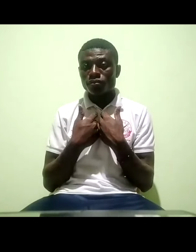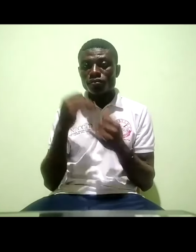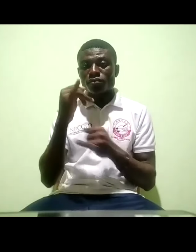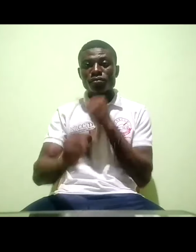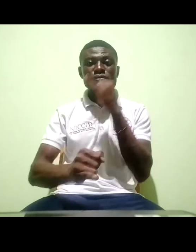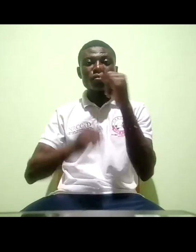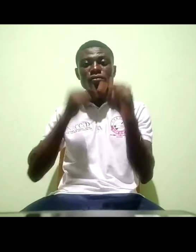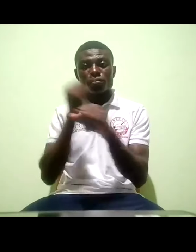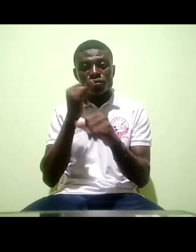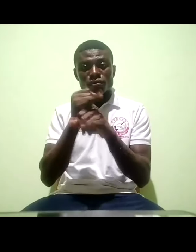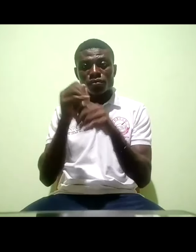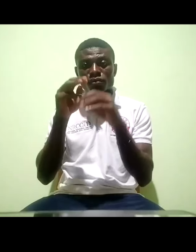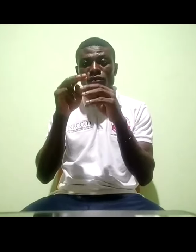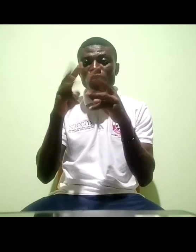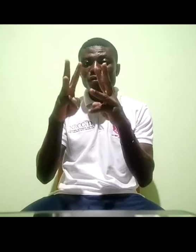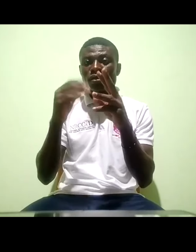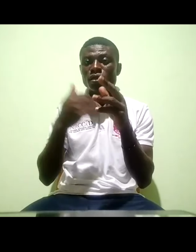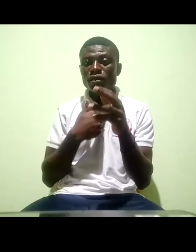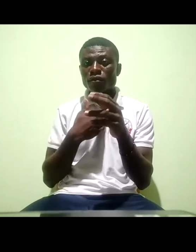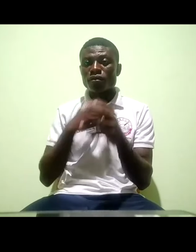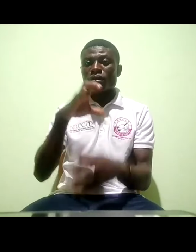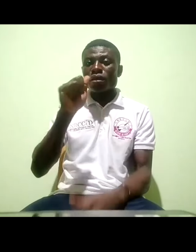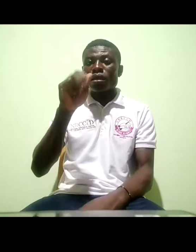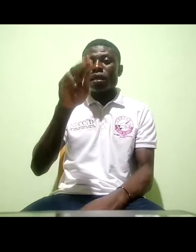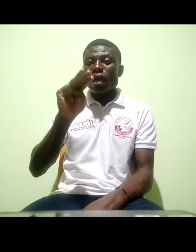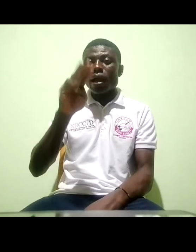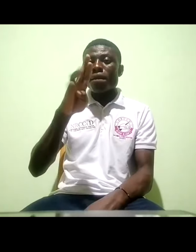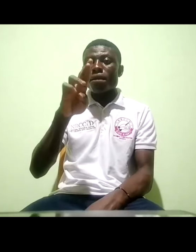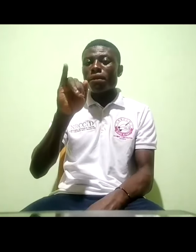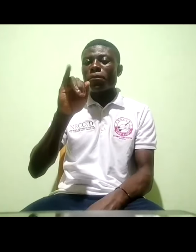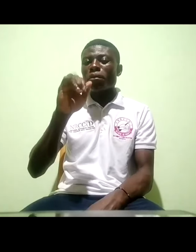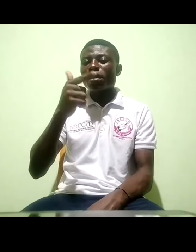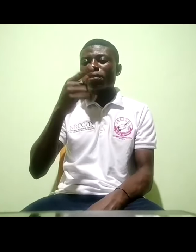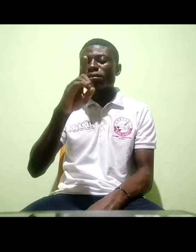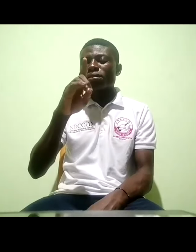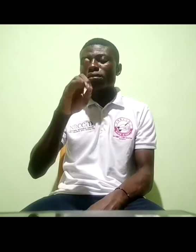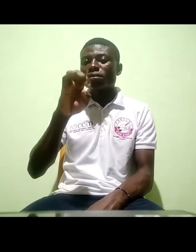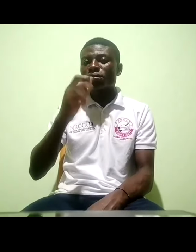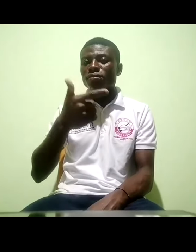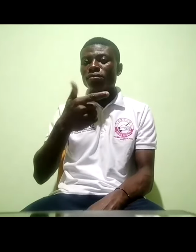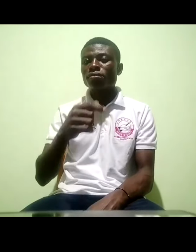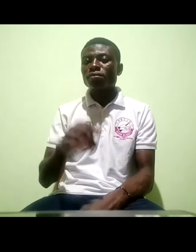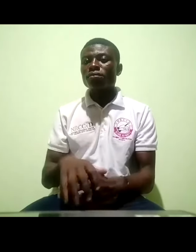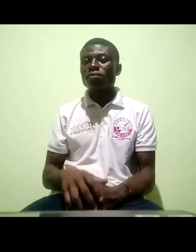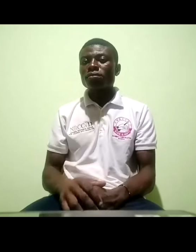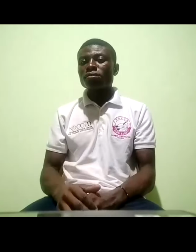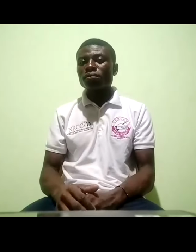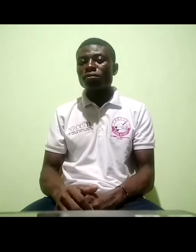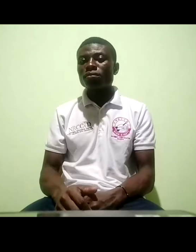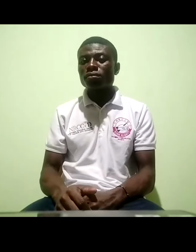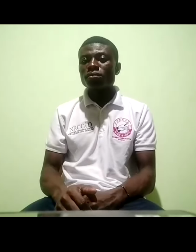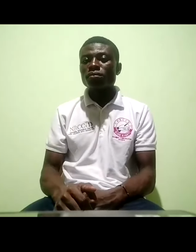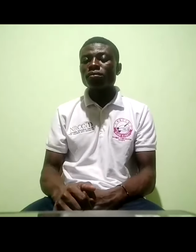setting, where they have the Cambridge systems and then the IGCS and the Cambridge, the Correct. International Okay.